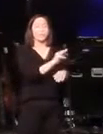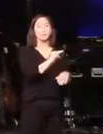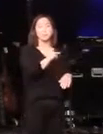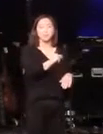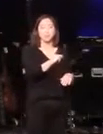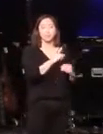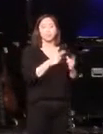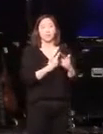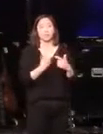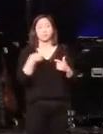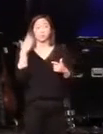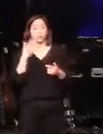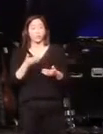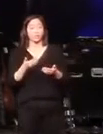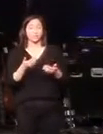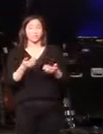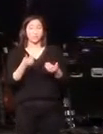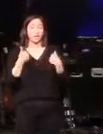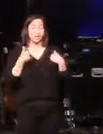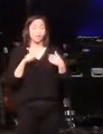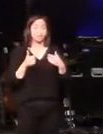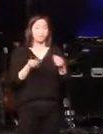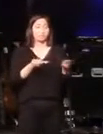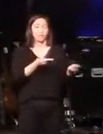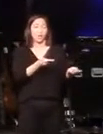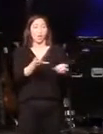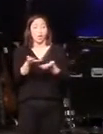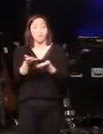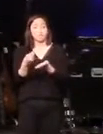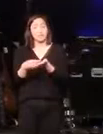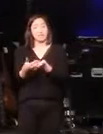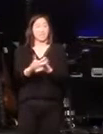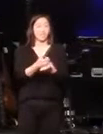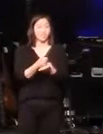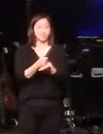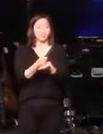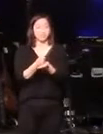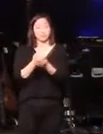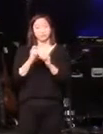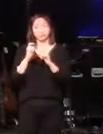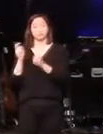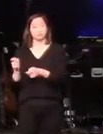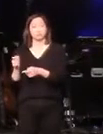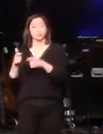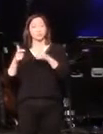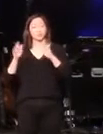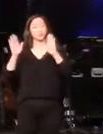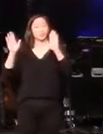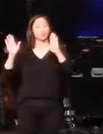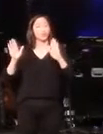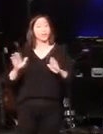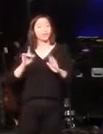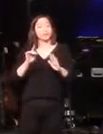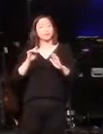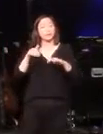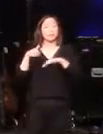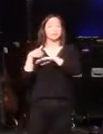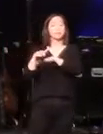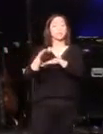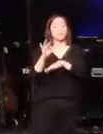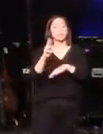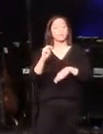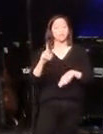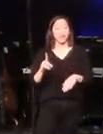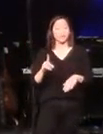that to the Great Commission Fund. Because I believe that we have a God that goes, when you share in